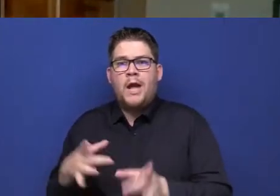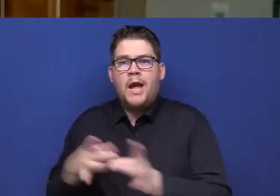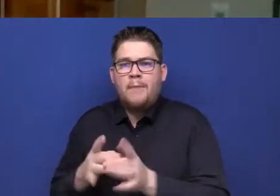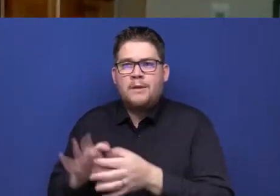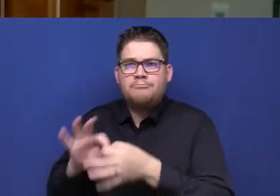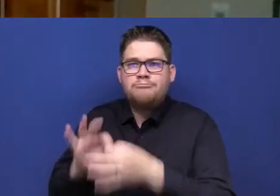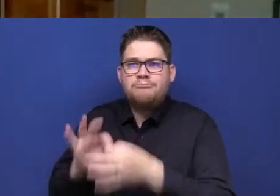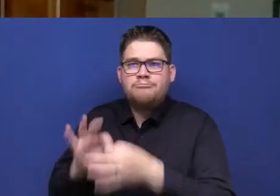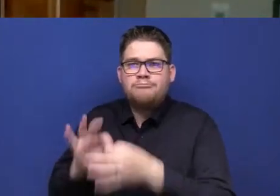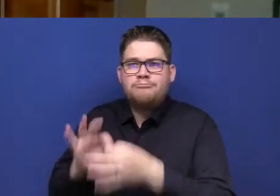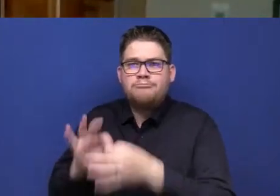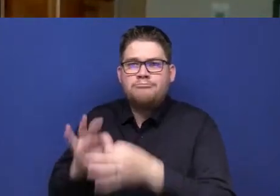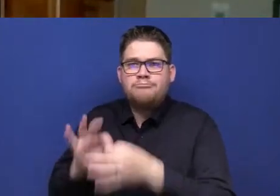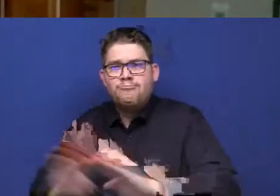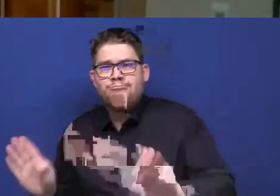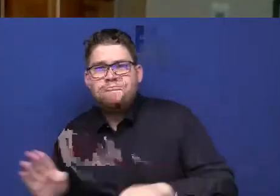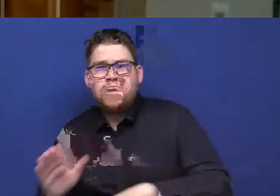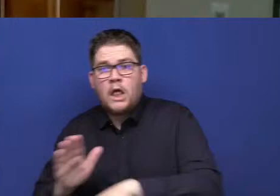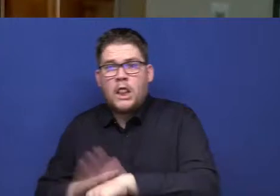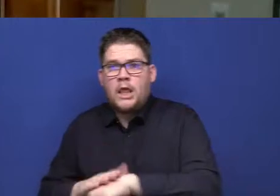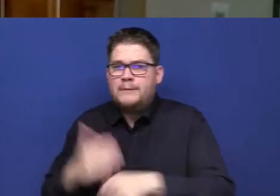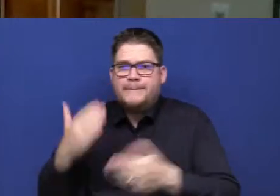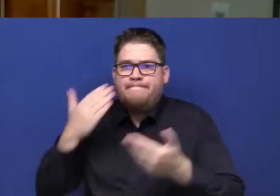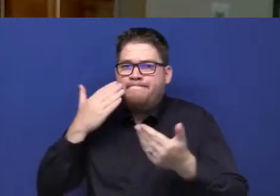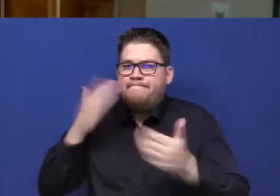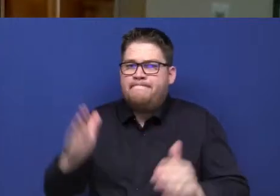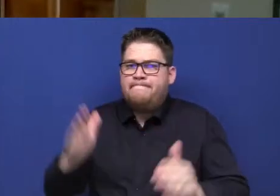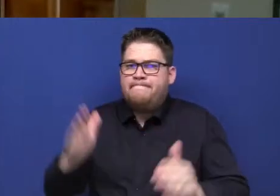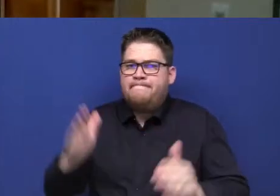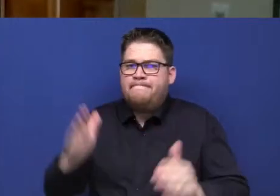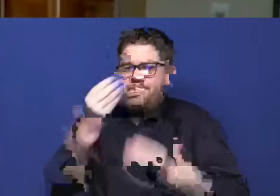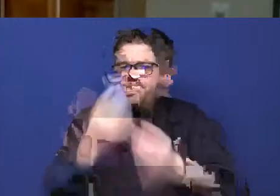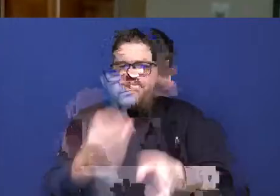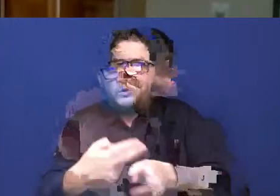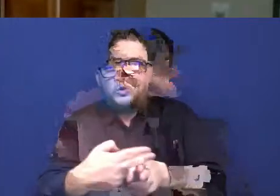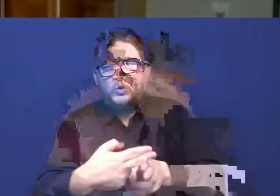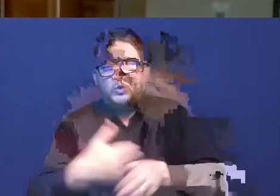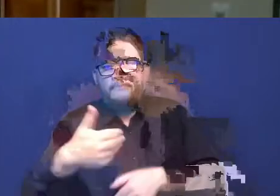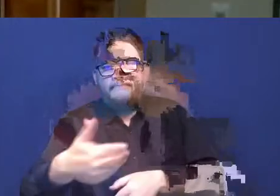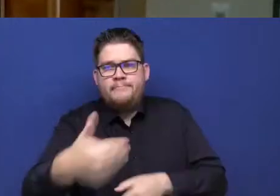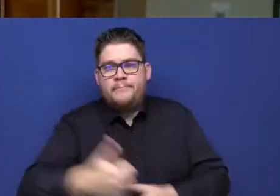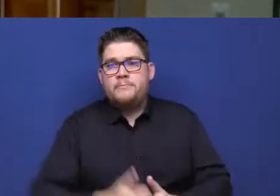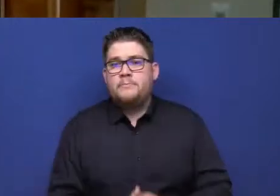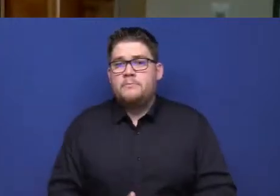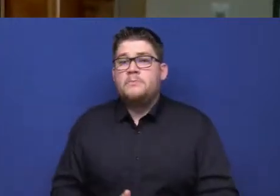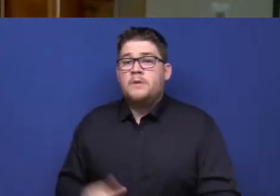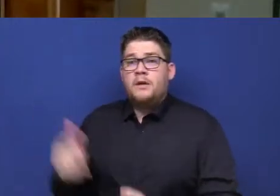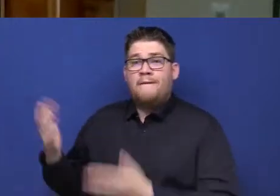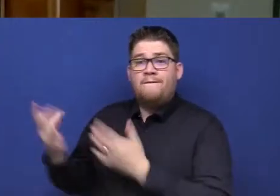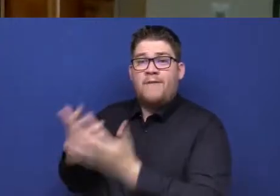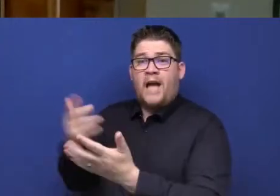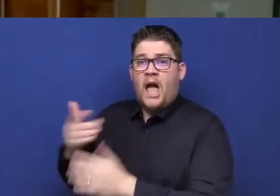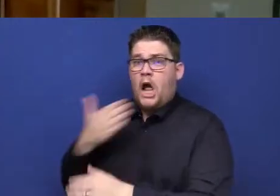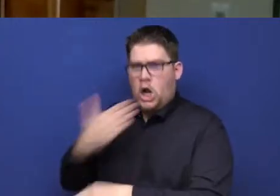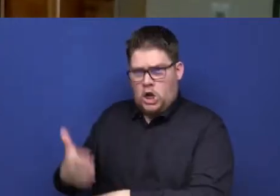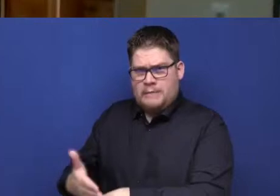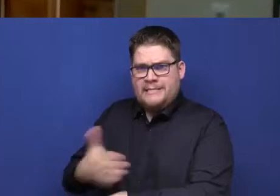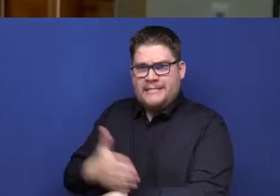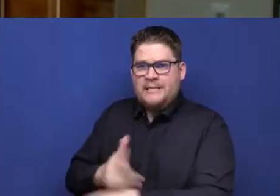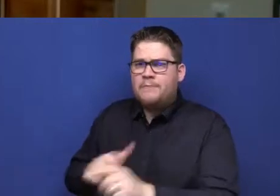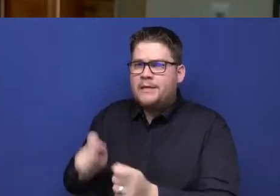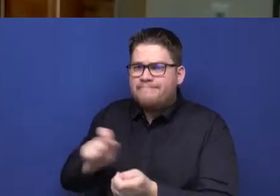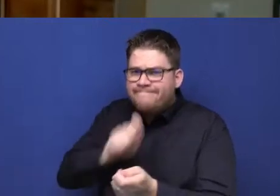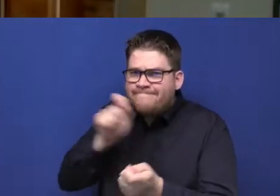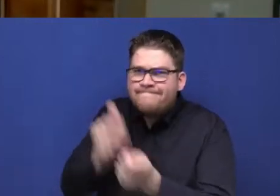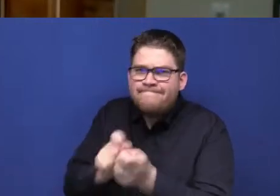clear answer on that at this point. Derek, do you have a follow-up? Yeah, I do have a follow-up. It was mentioned